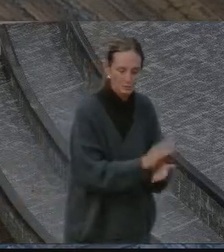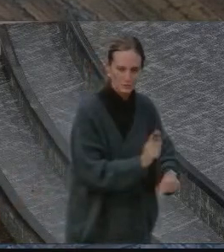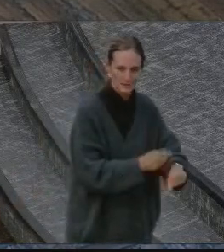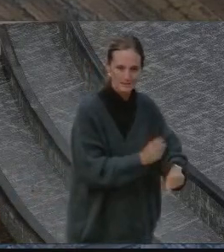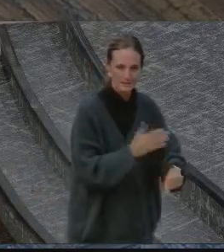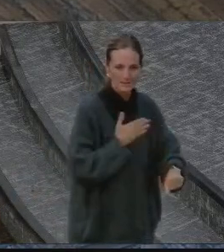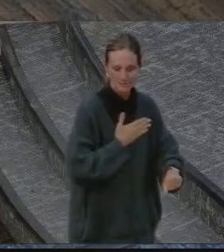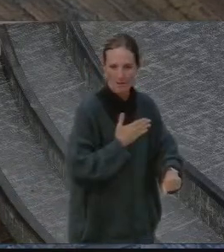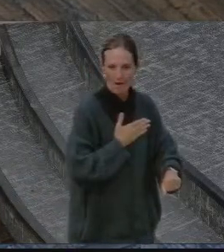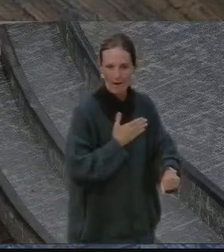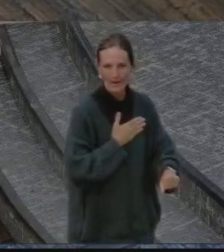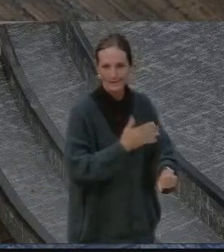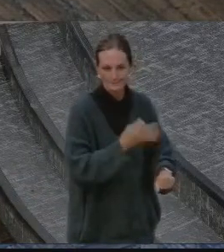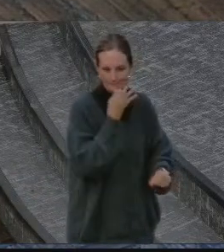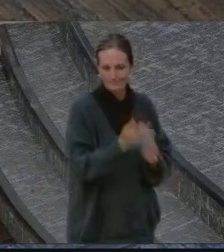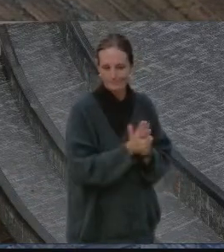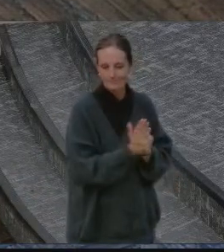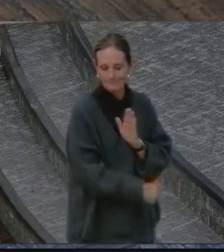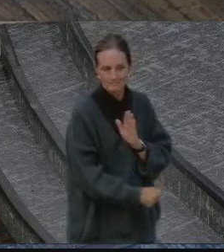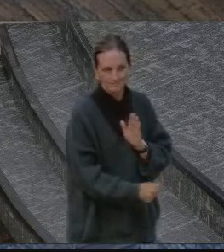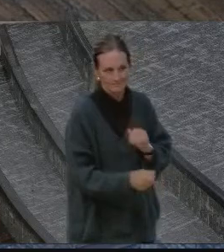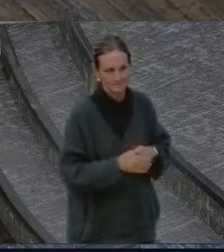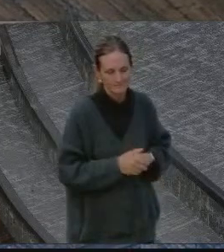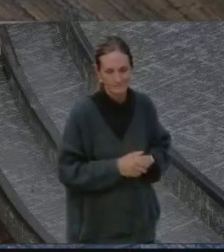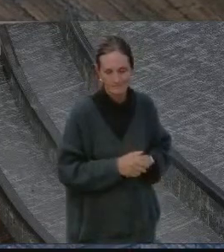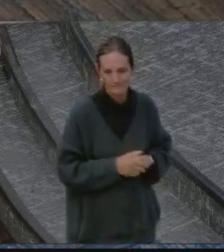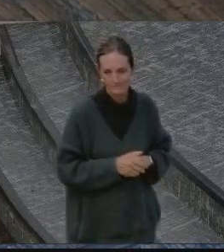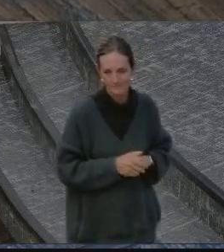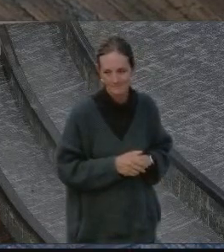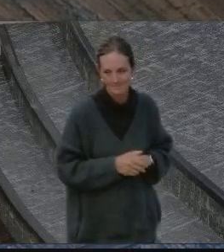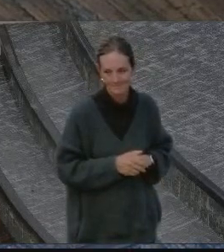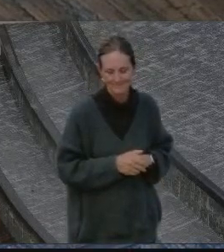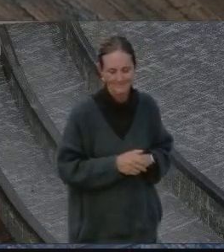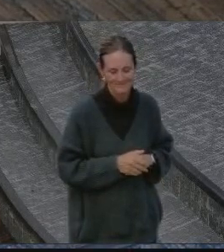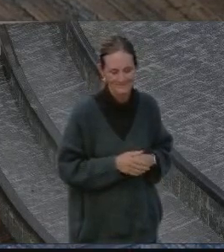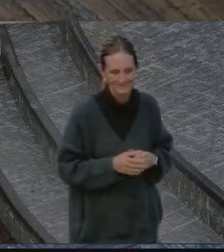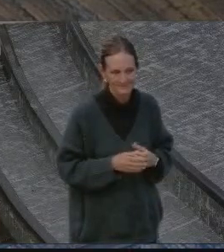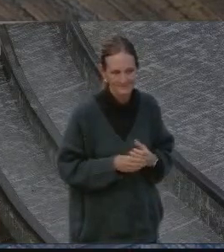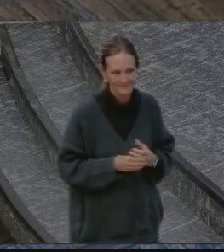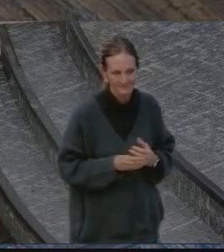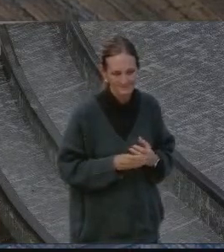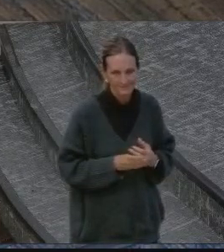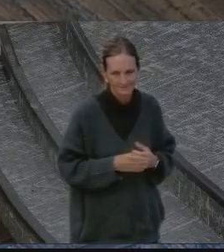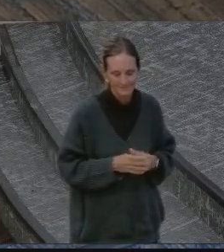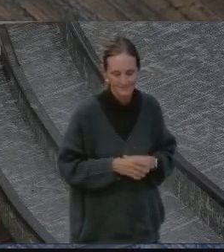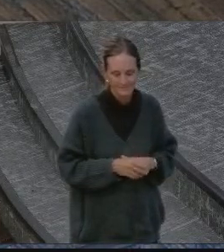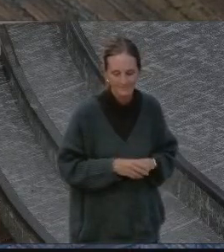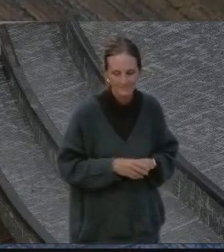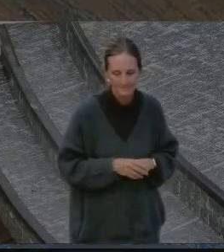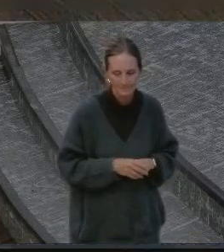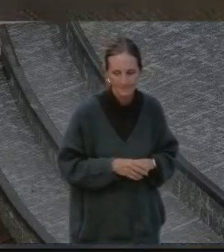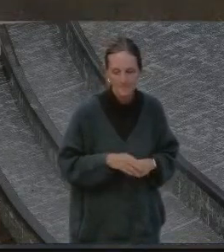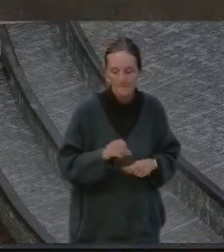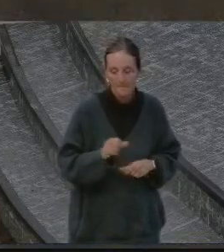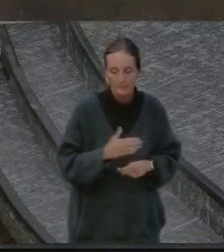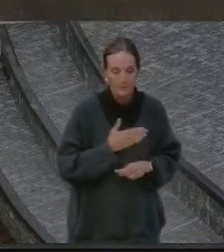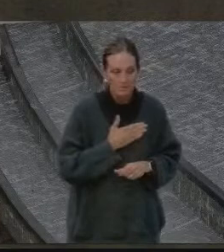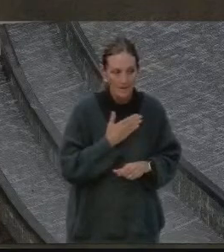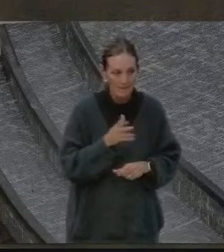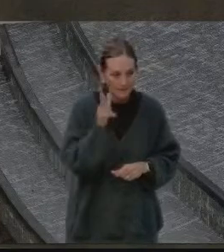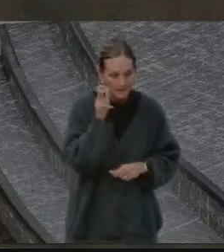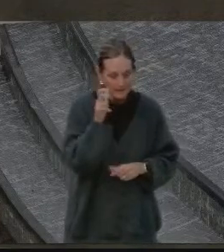been the passion that has brought me to this work. Thank you. So I think too, hearing some of what you said, Ms. Gallagher,